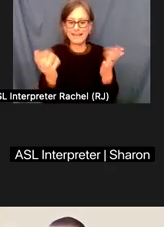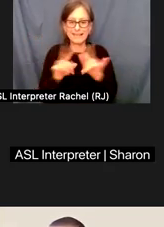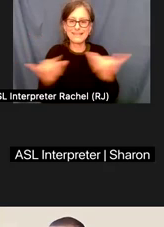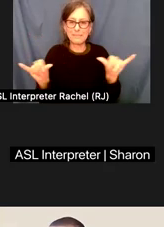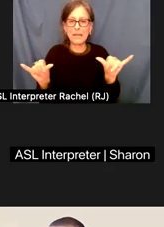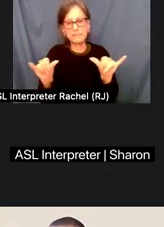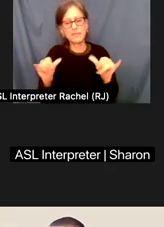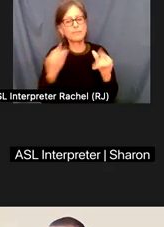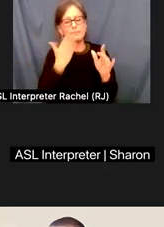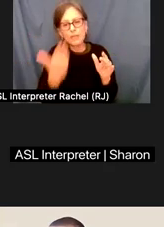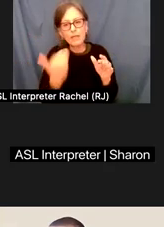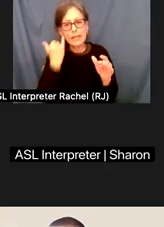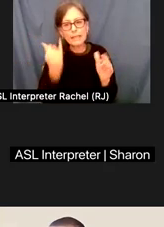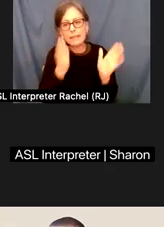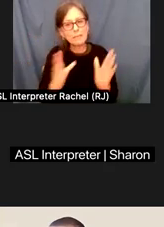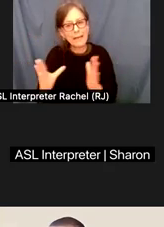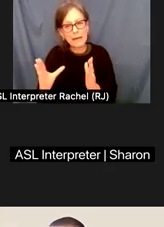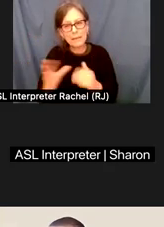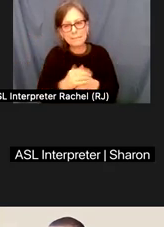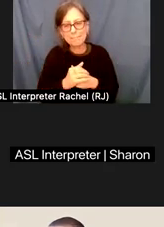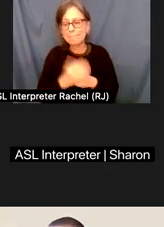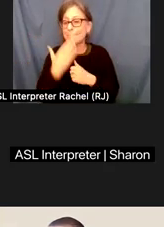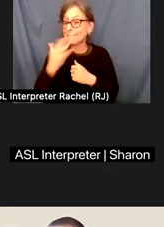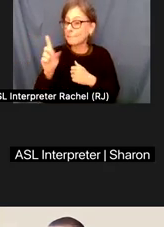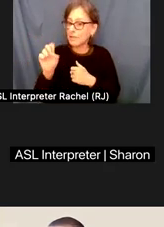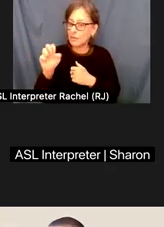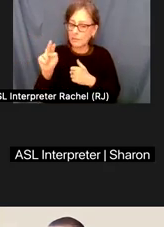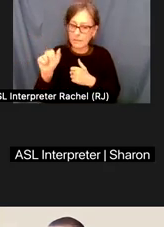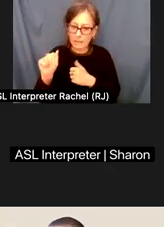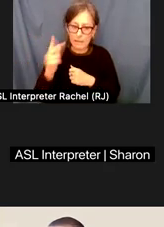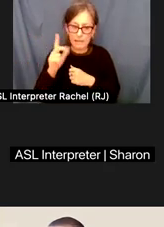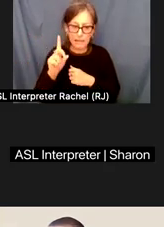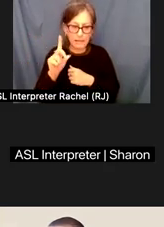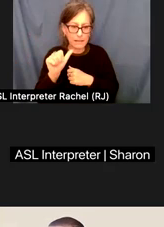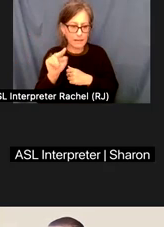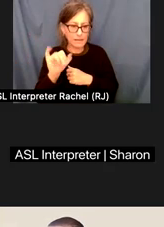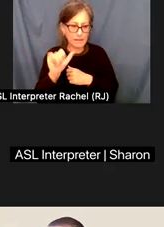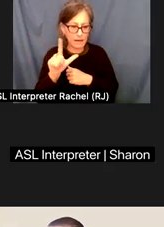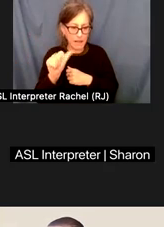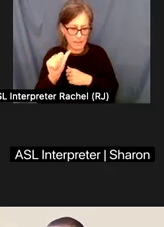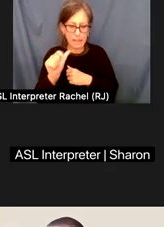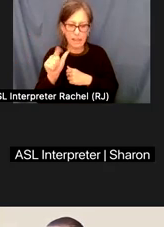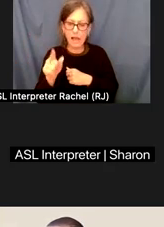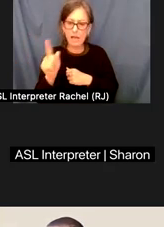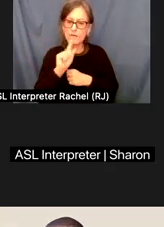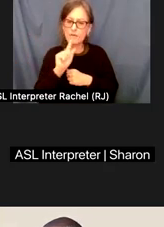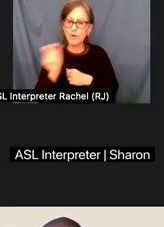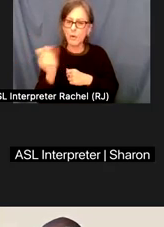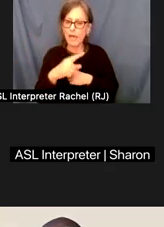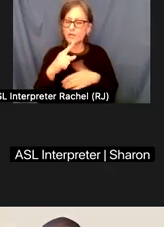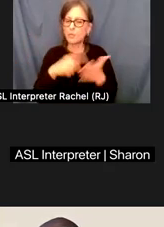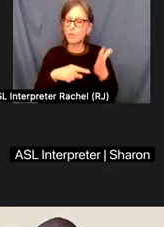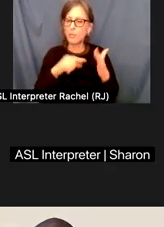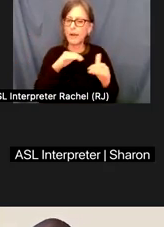for. Thank you, Dina. Daniela, you've asked in the chat, the Q&A, what resources for access